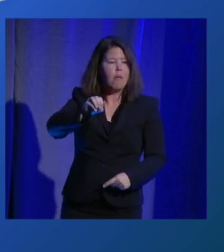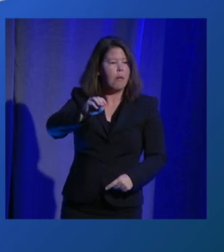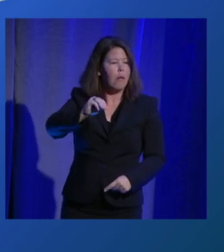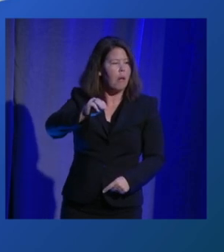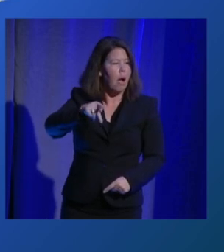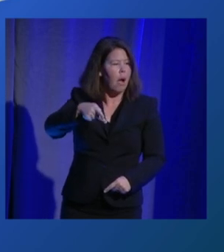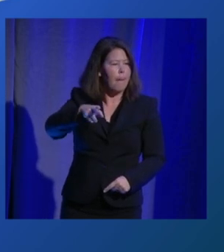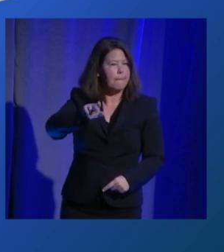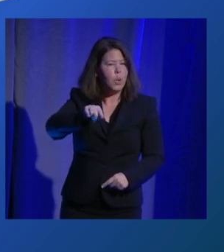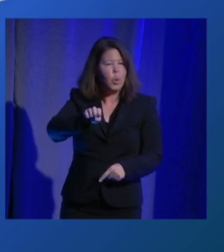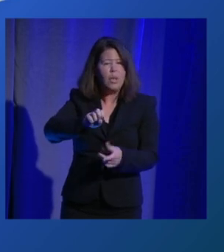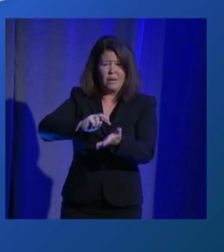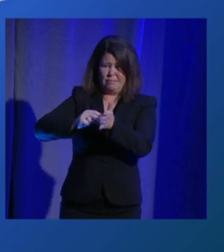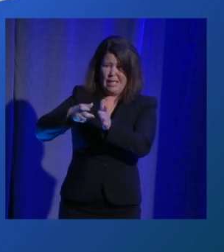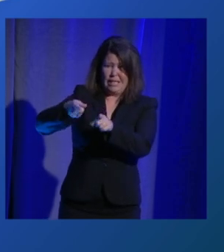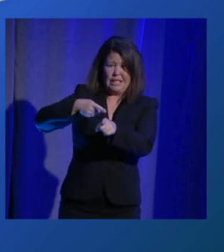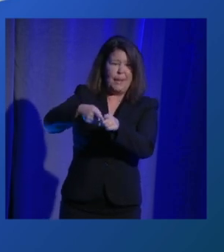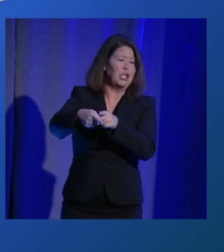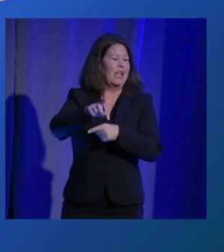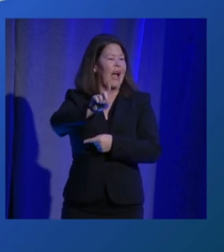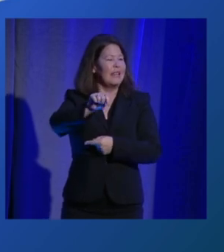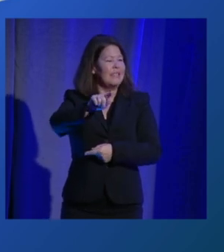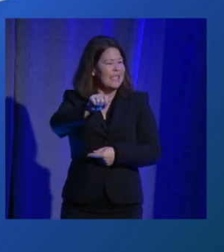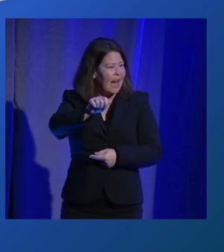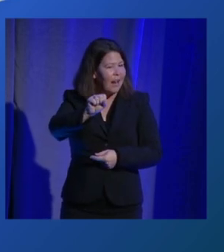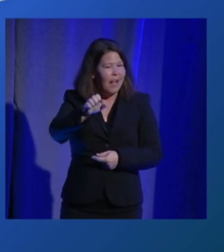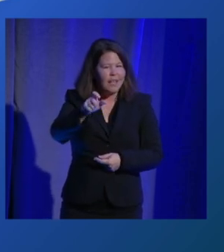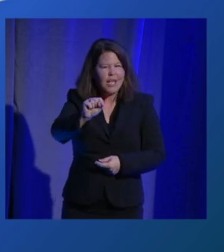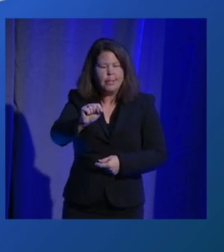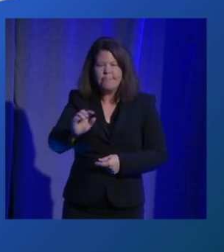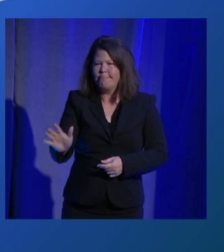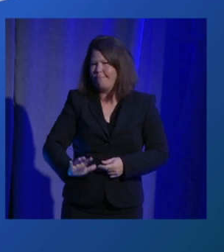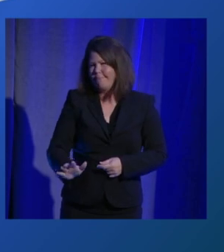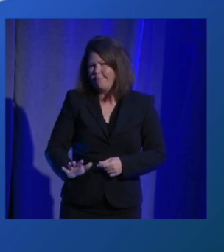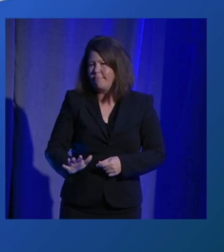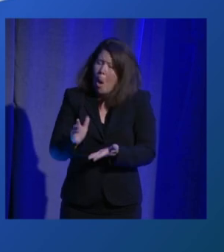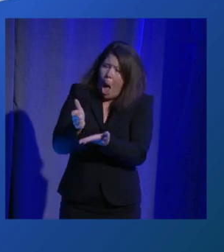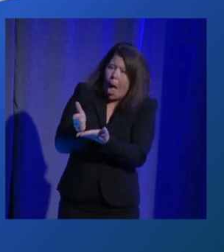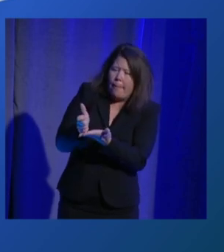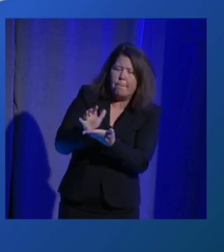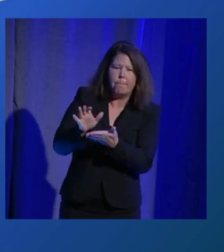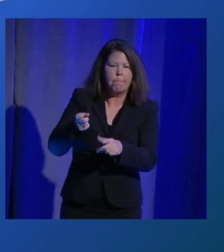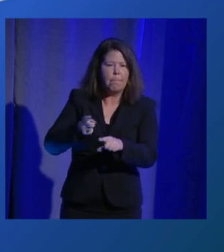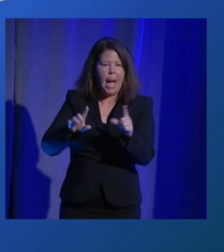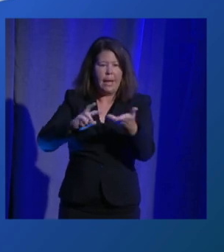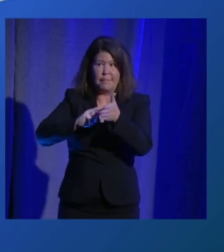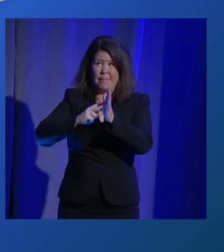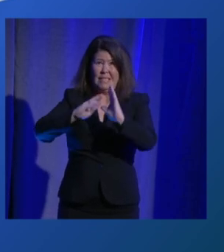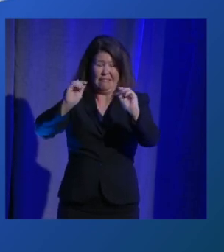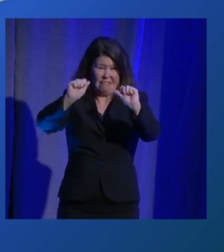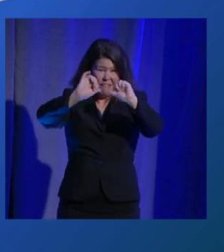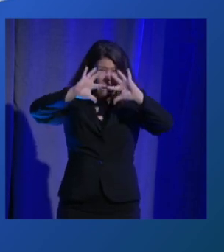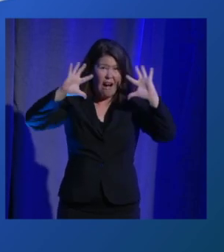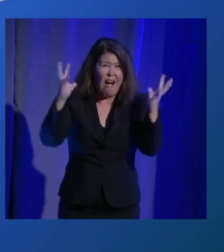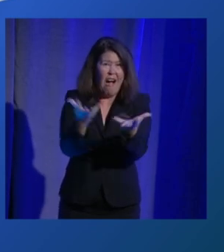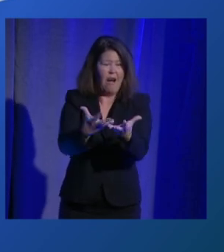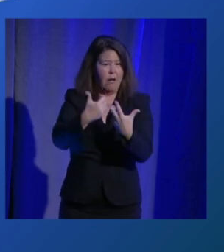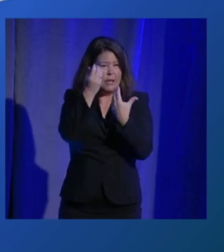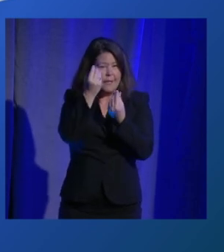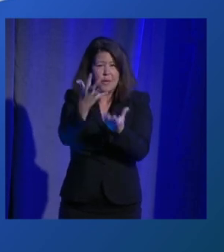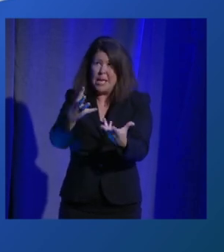data sets yes they do help but it's about integrating digesting all the world's